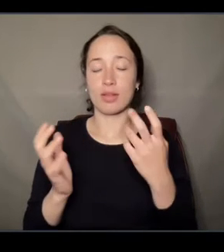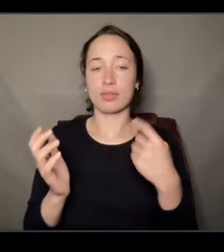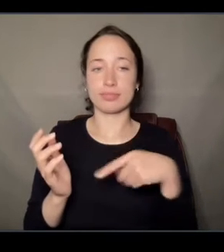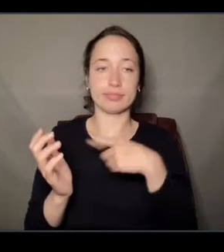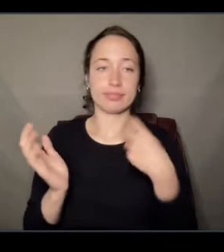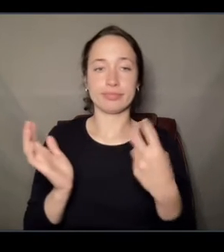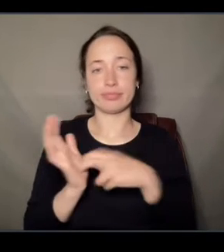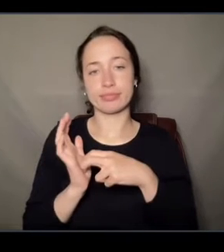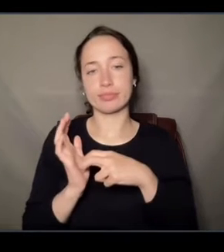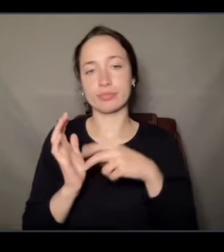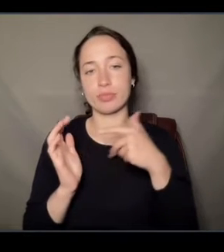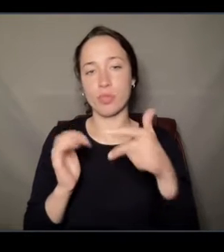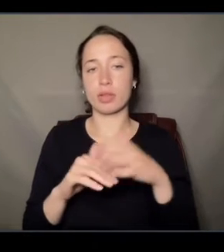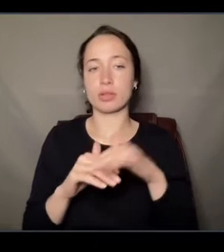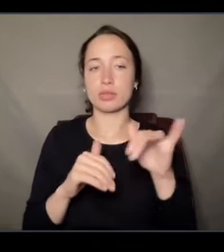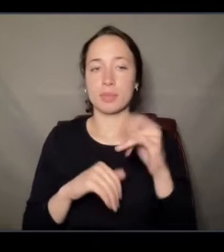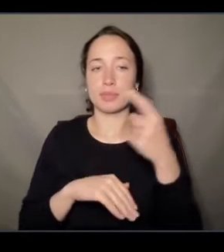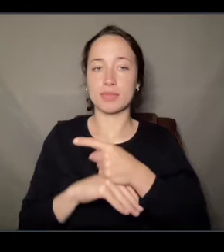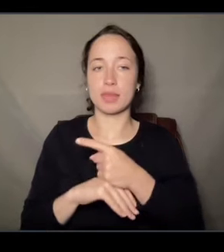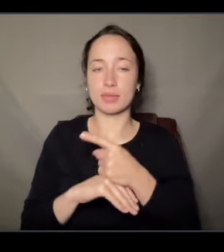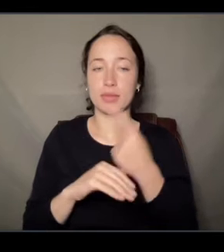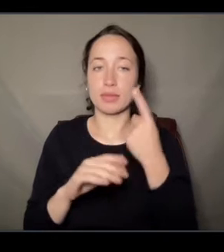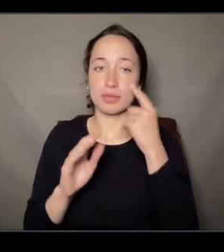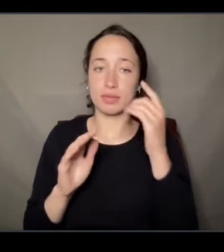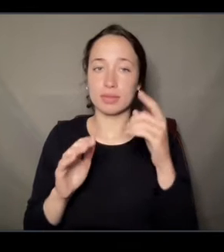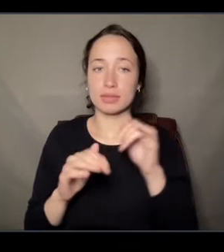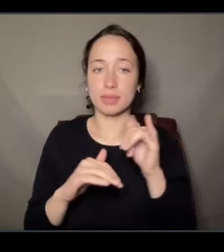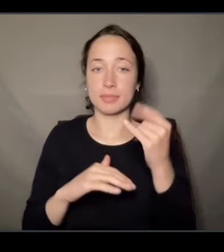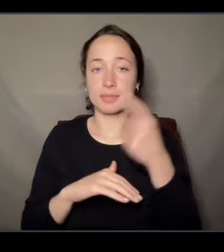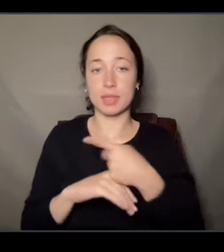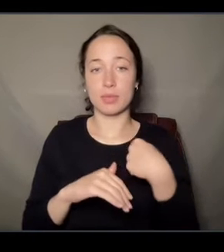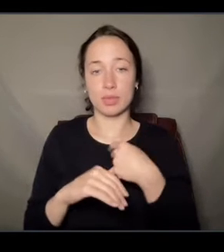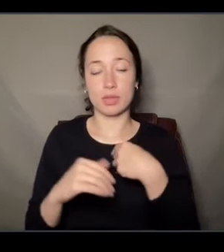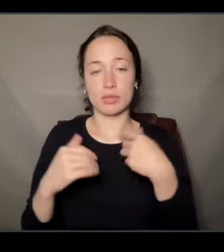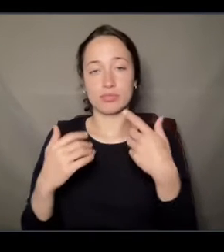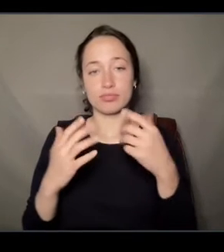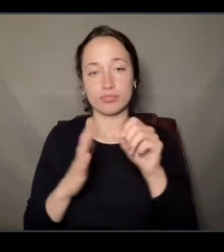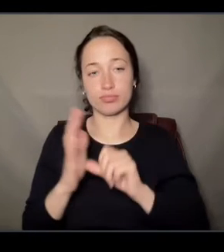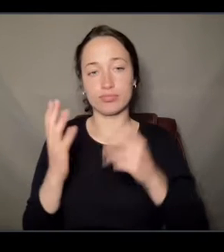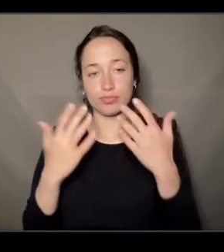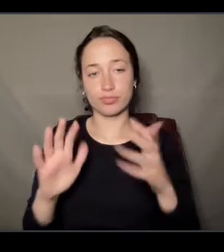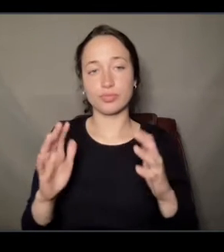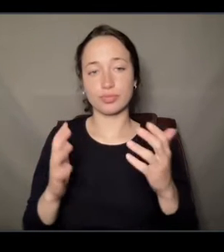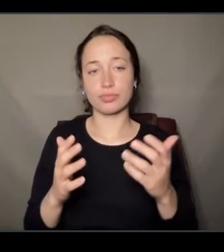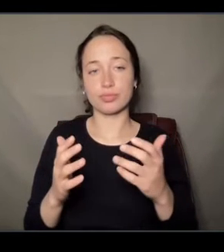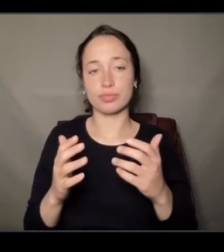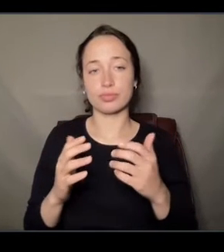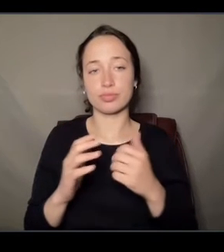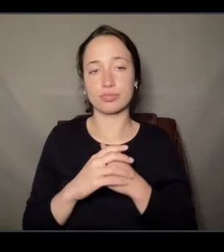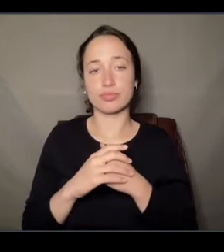and walk almost the same day, I think the same day as we had the surgery.